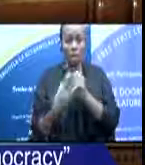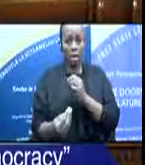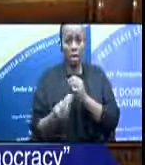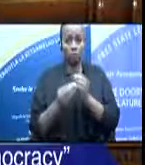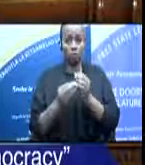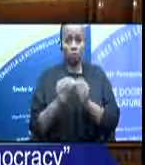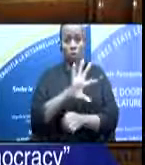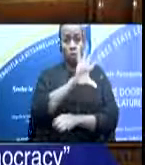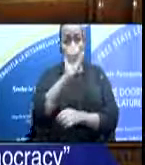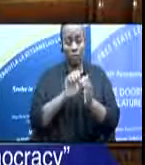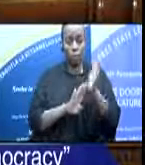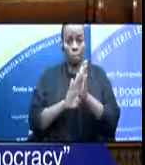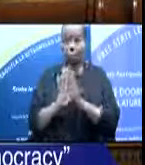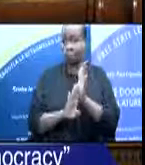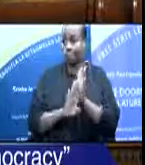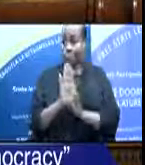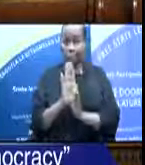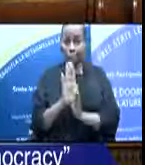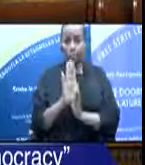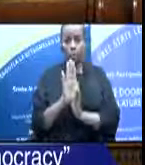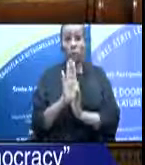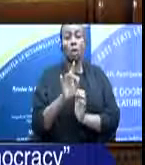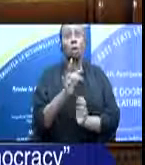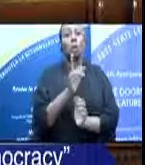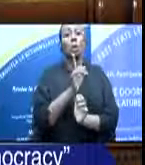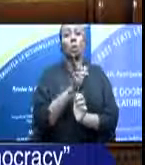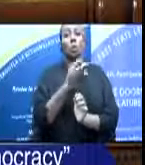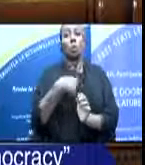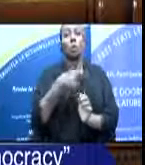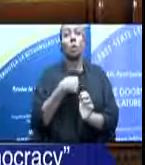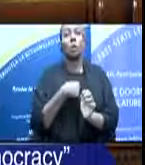together? We have long